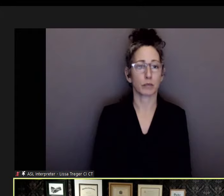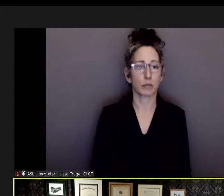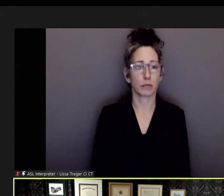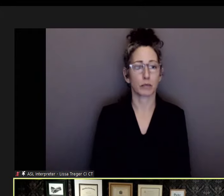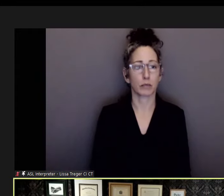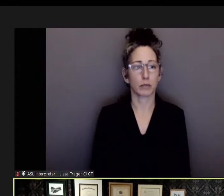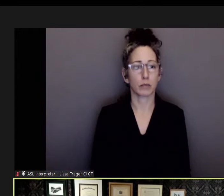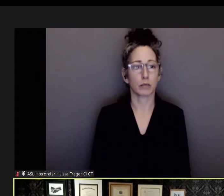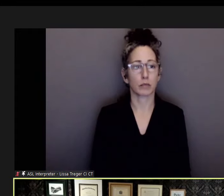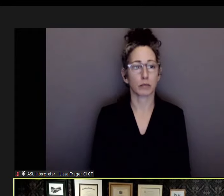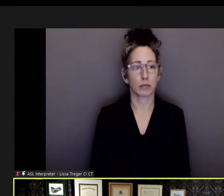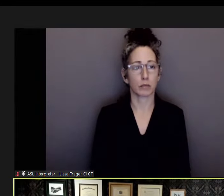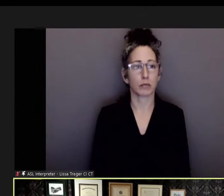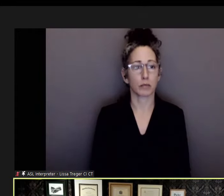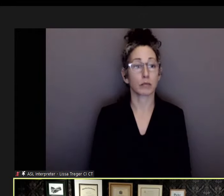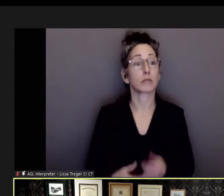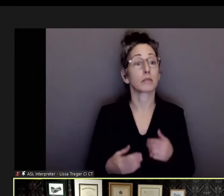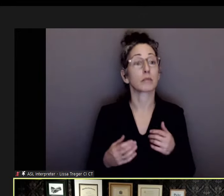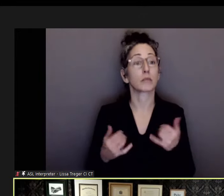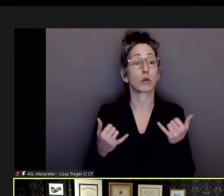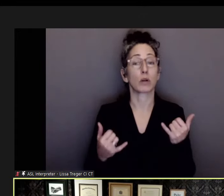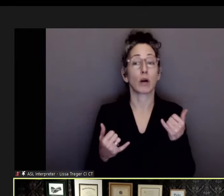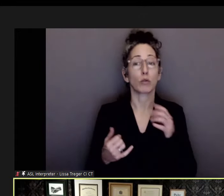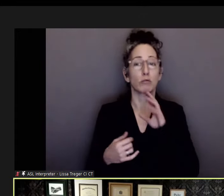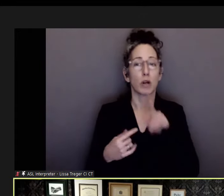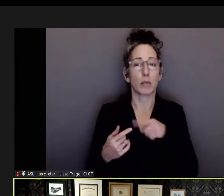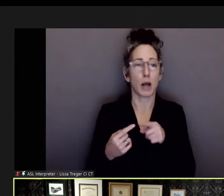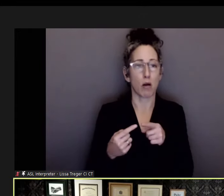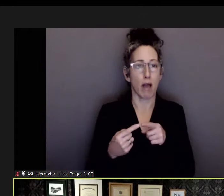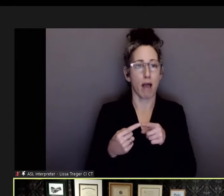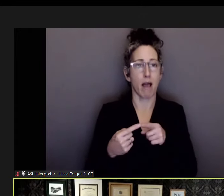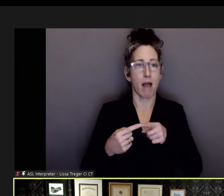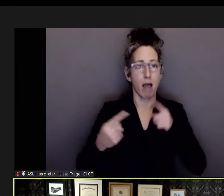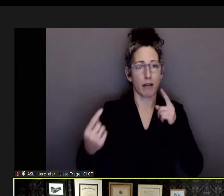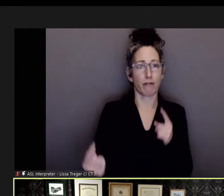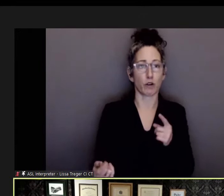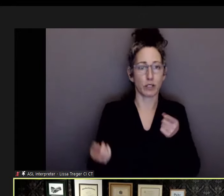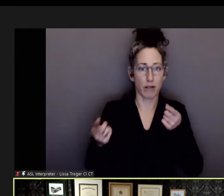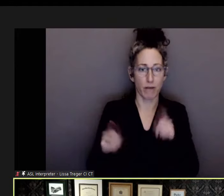Then if we look at adverse events that beyond the